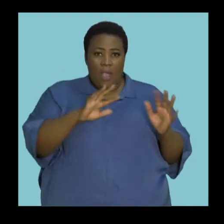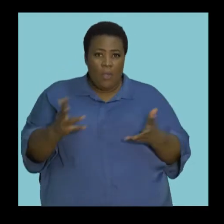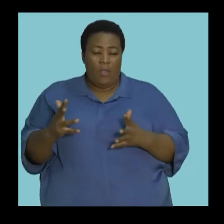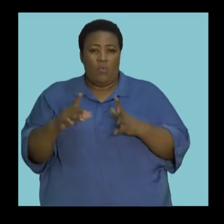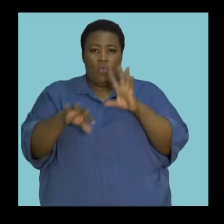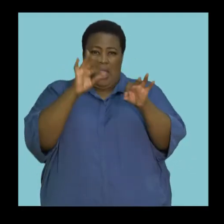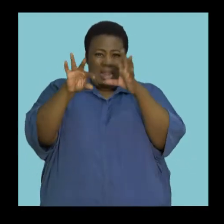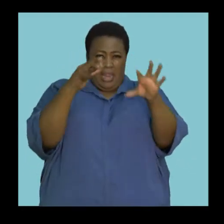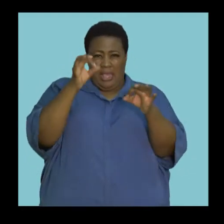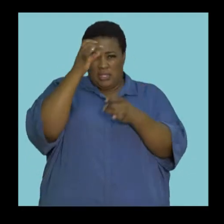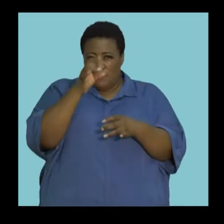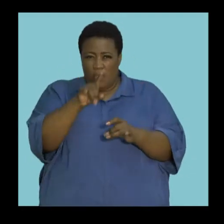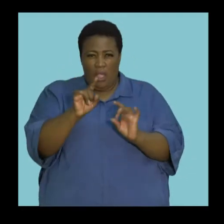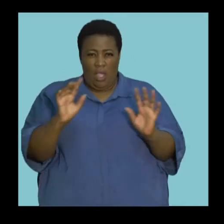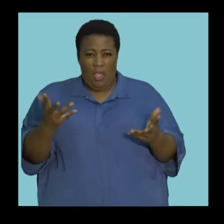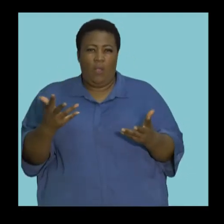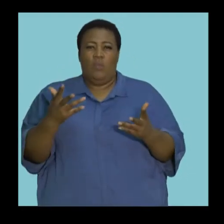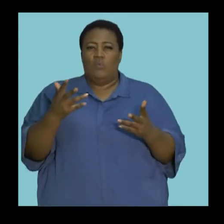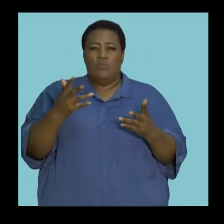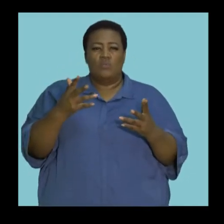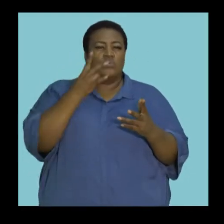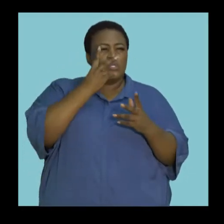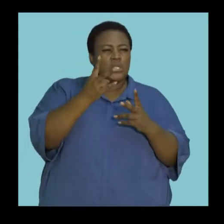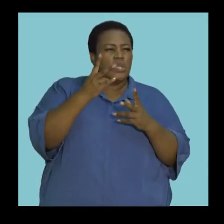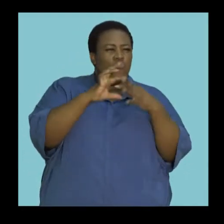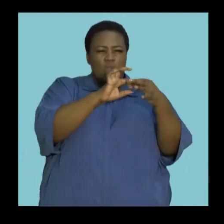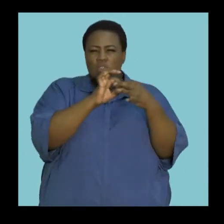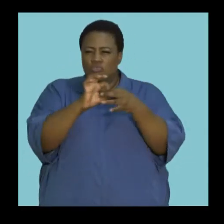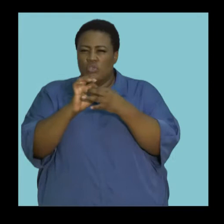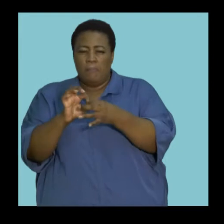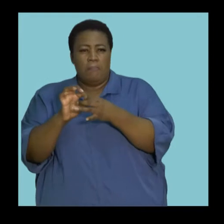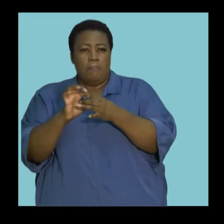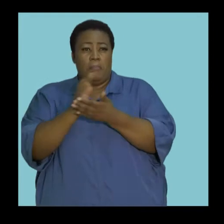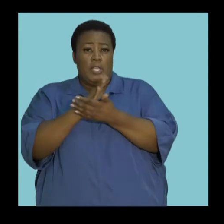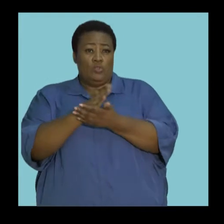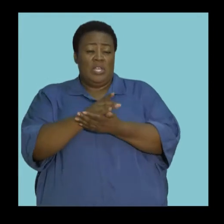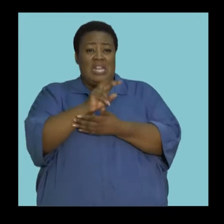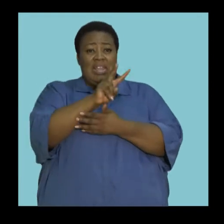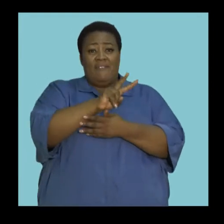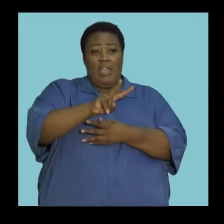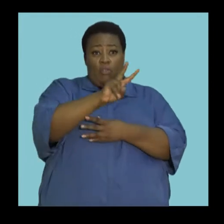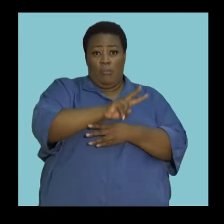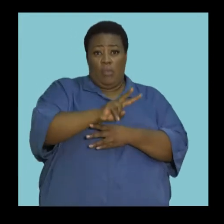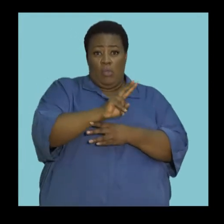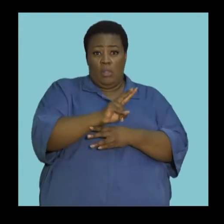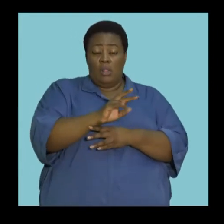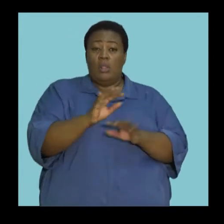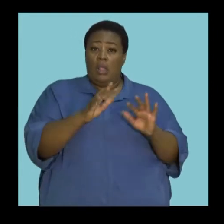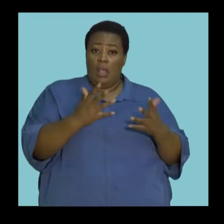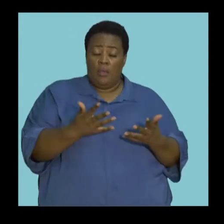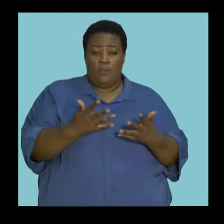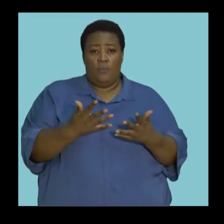how conclusions are drawn, to look at the relationship between variables, the concepts of